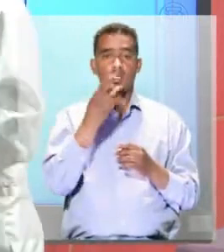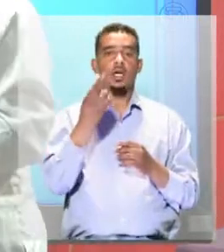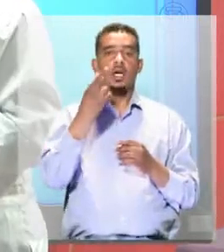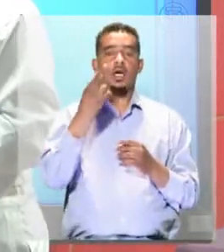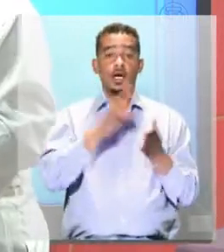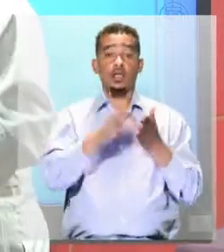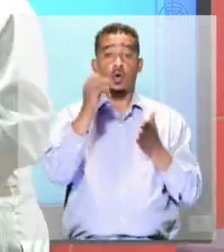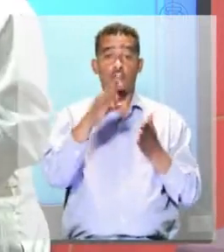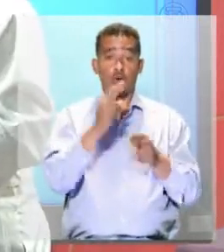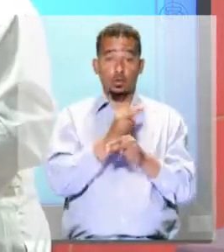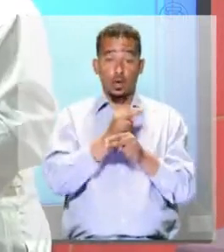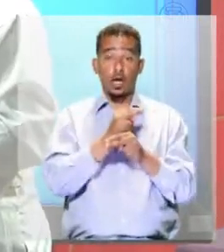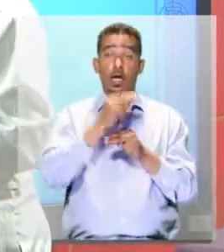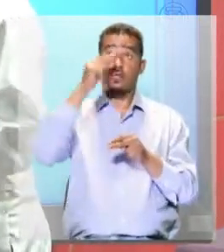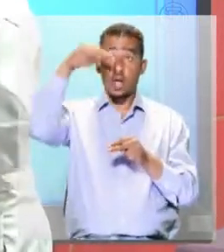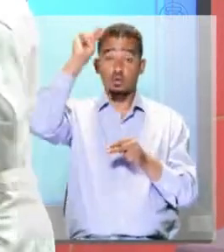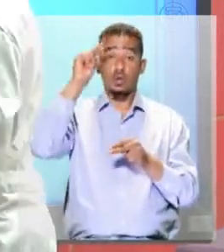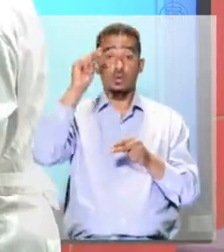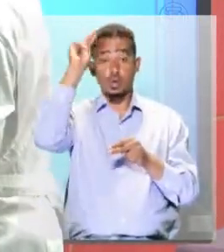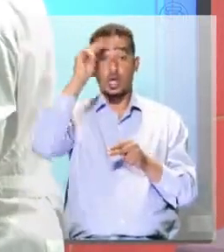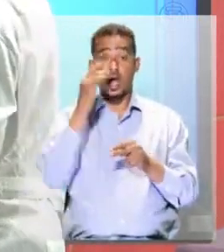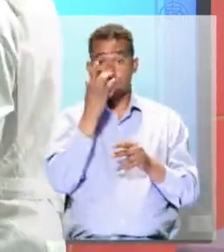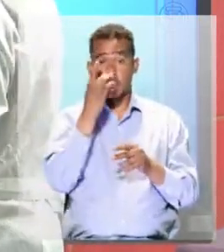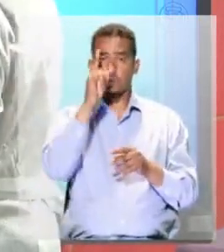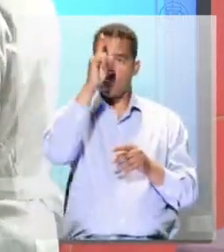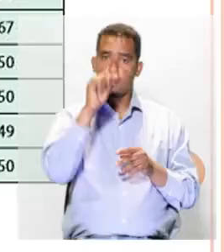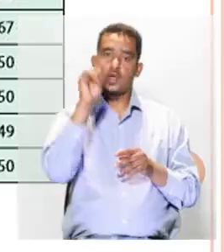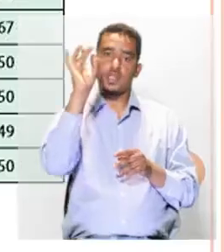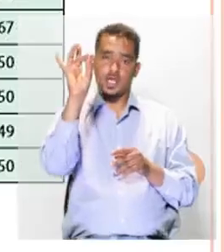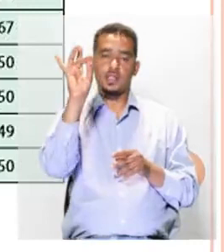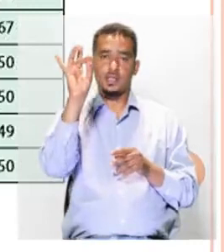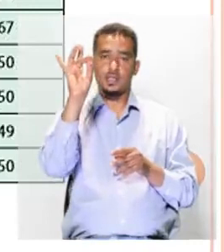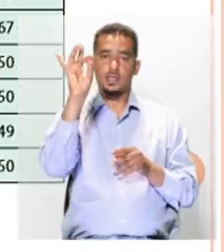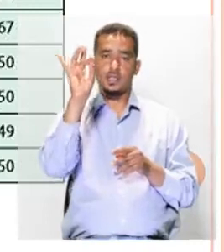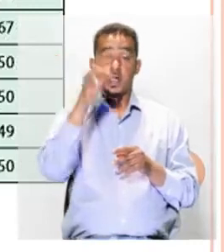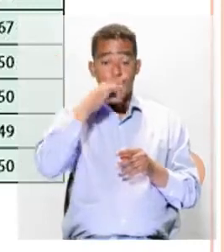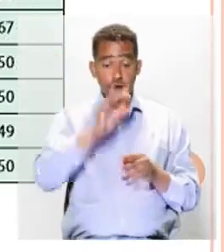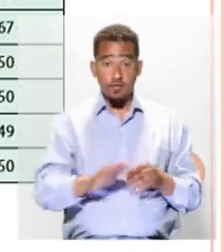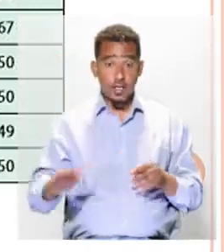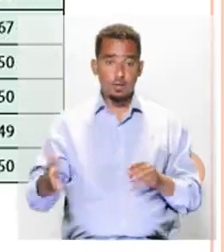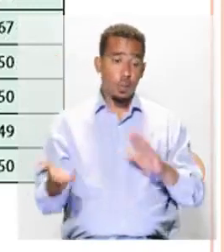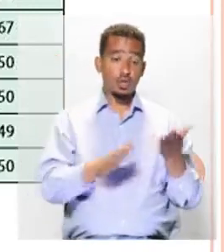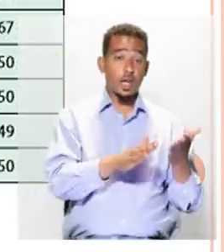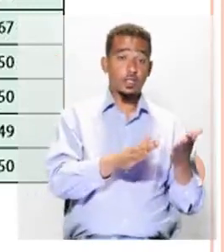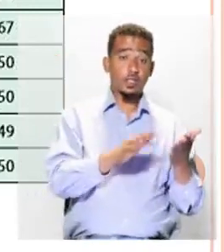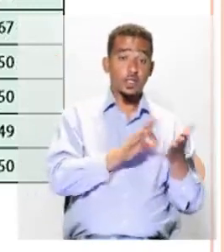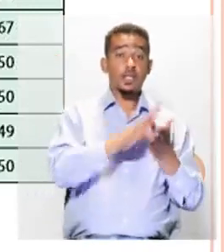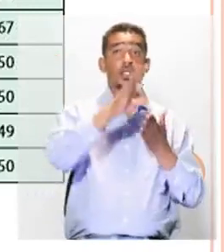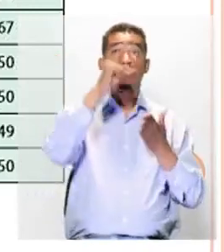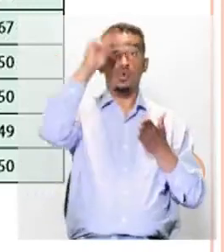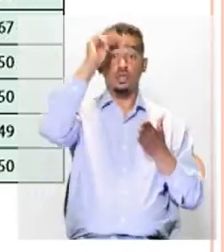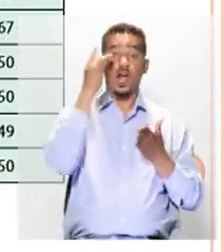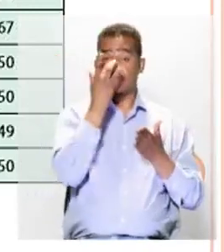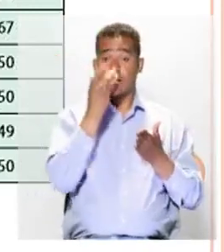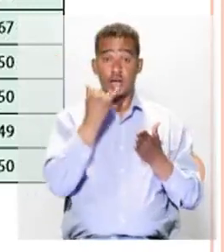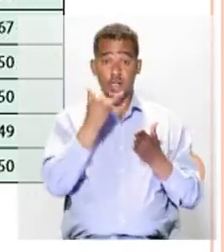increase of Northern Africa is 1.8, and the infant mortality rate of Northern